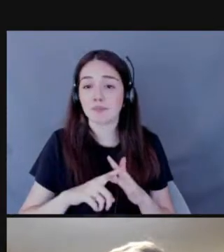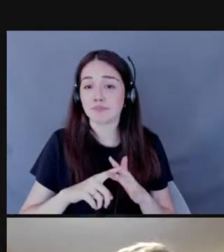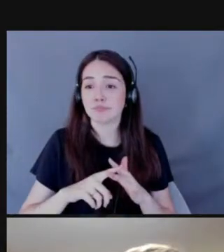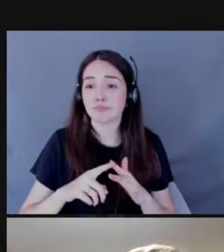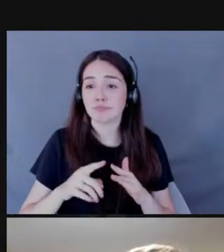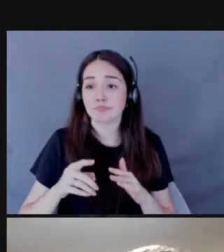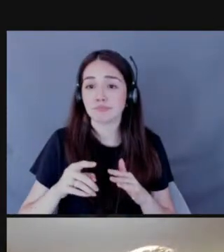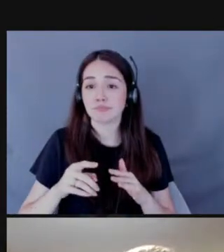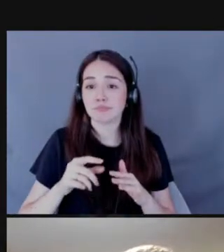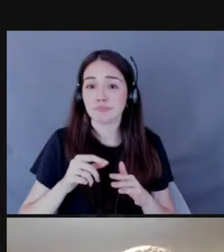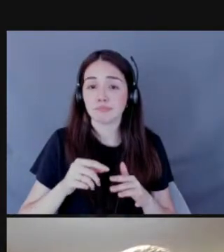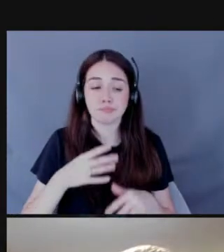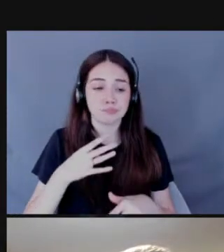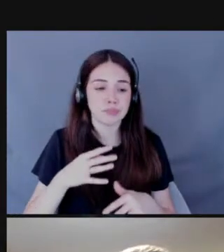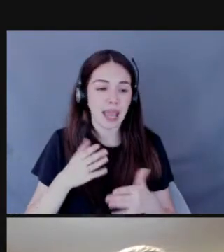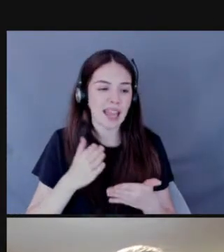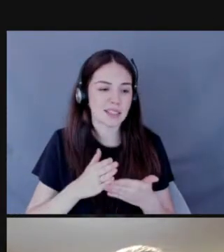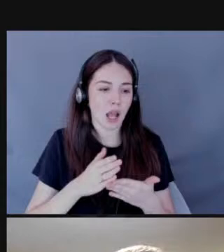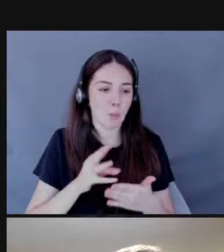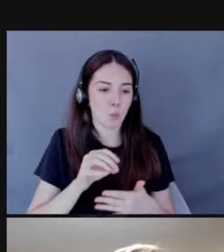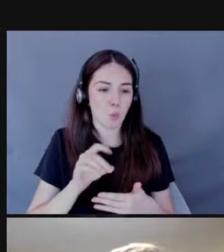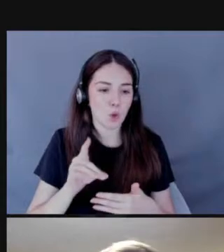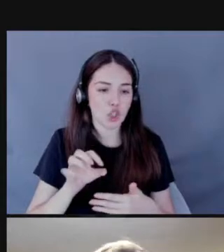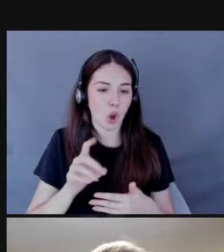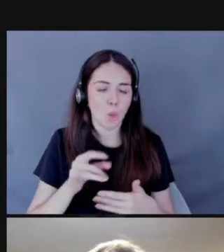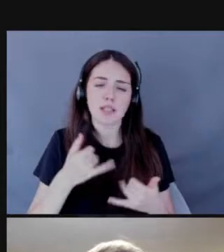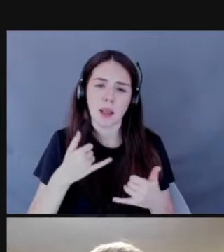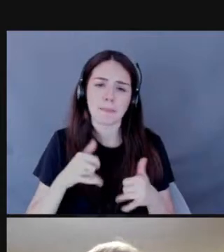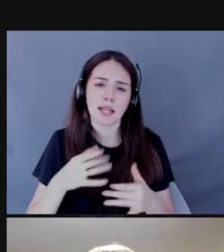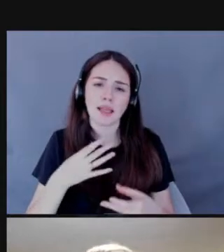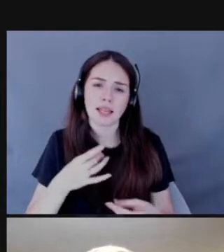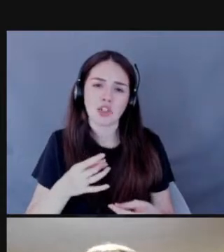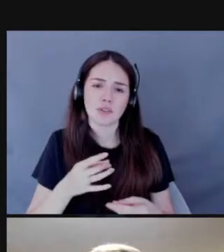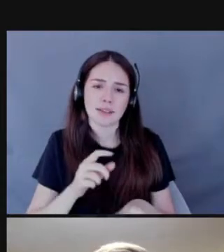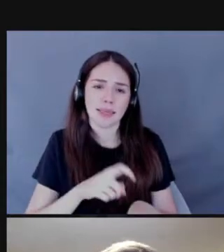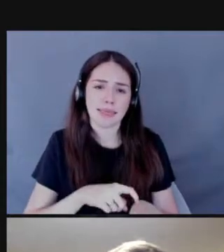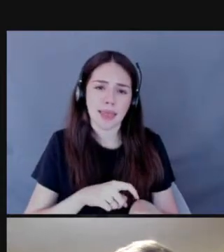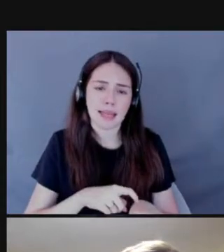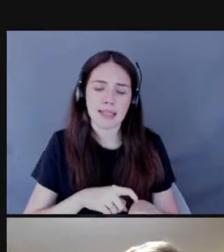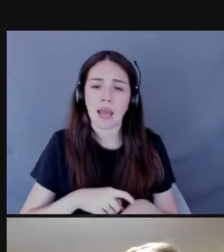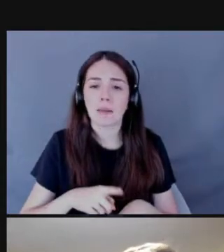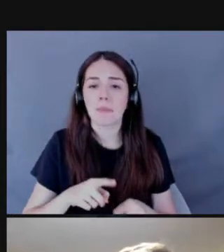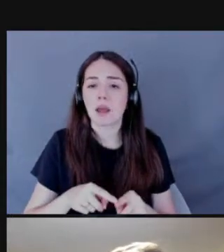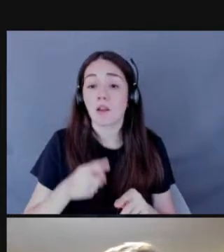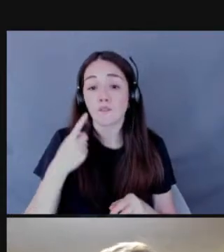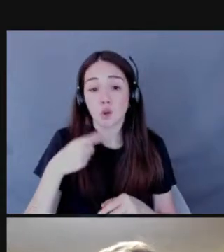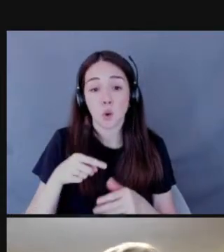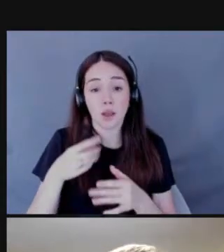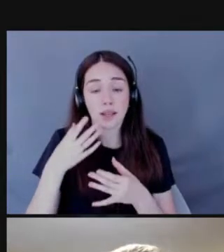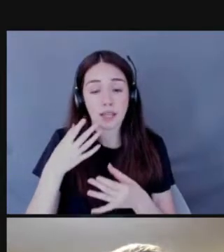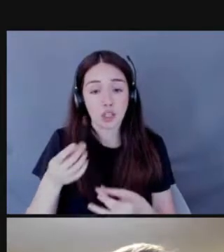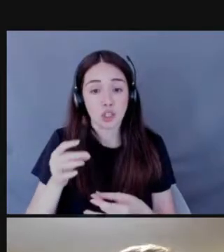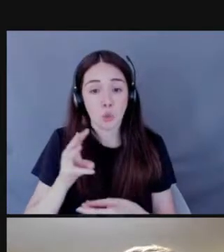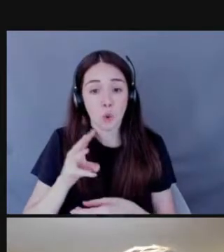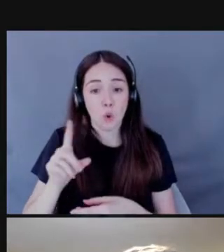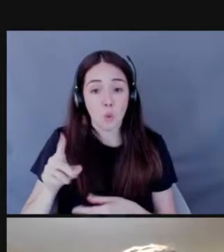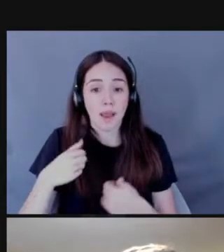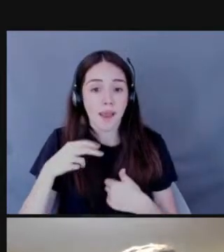being interested in that era. But and there are U-boats in the book for those of you who are interested in World War I